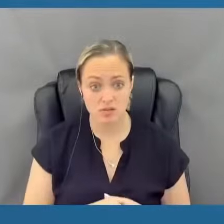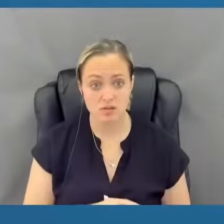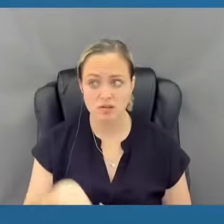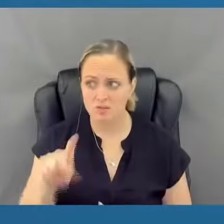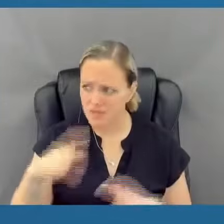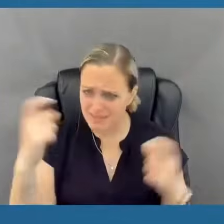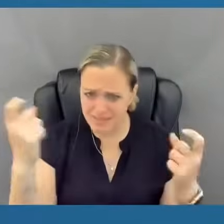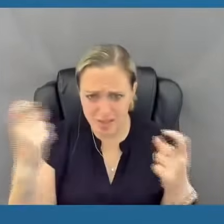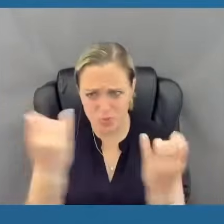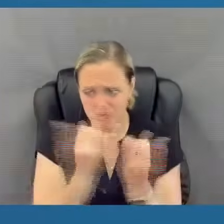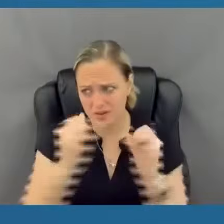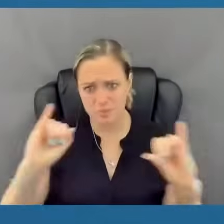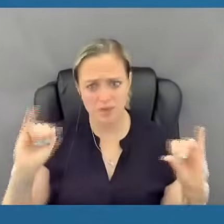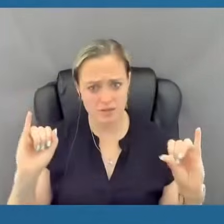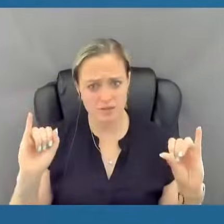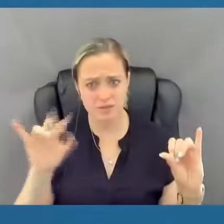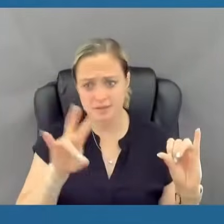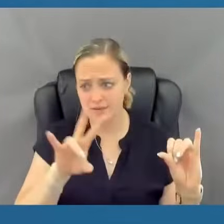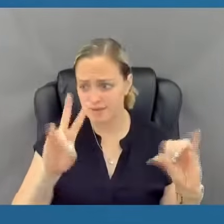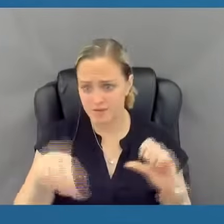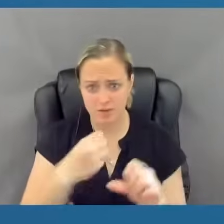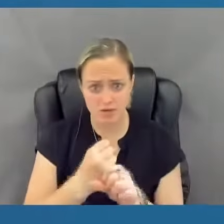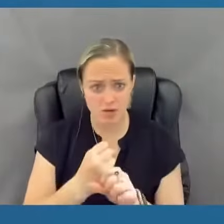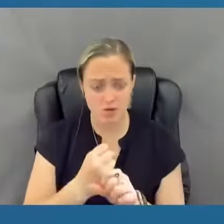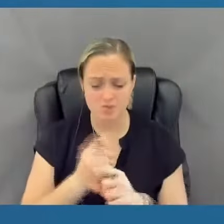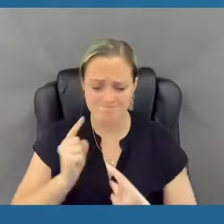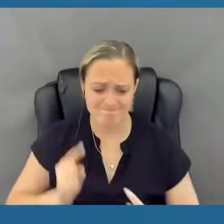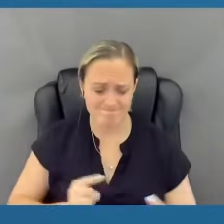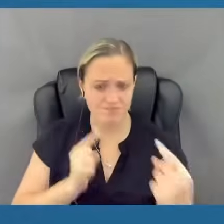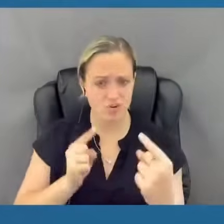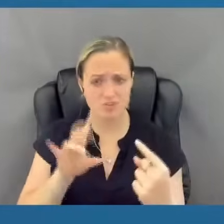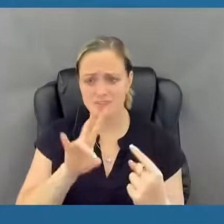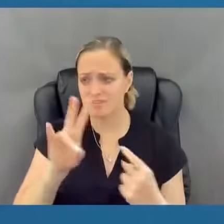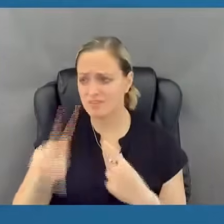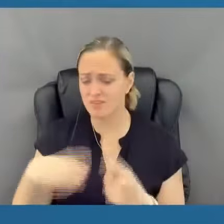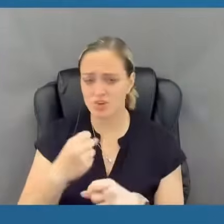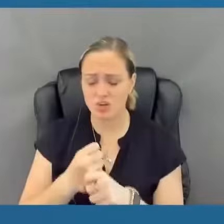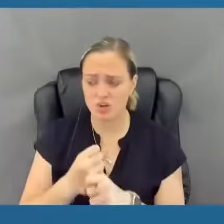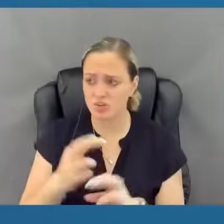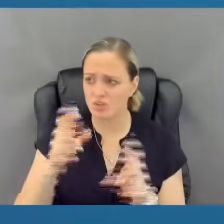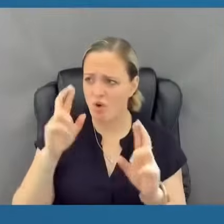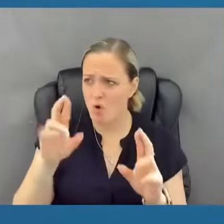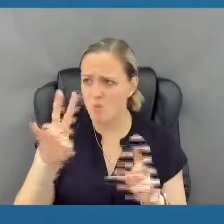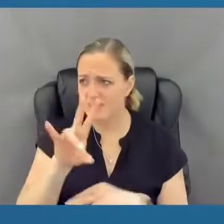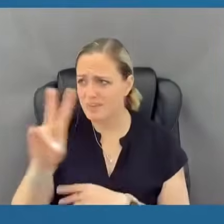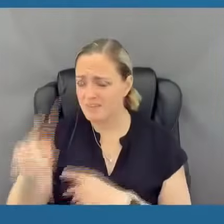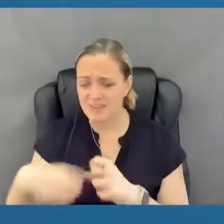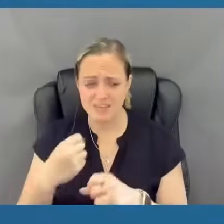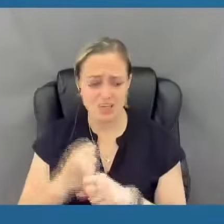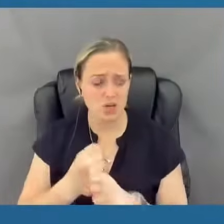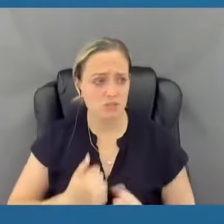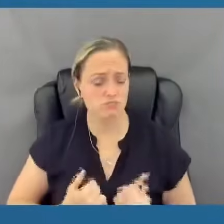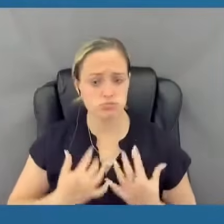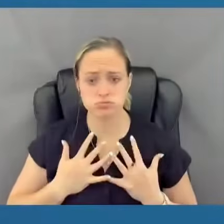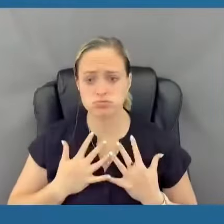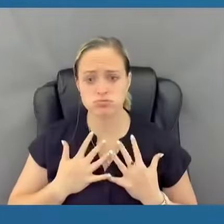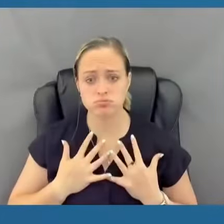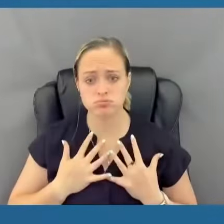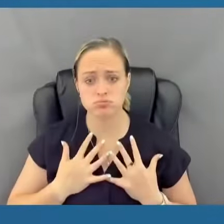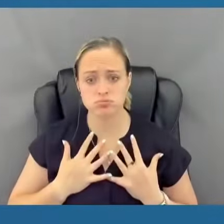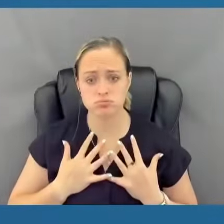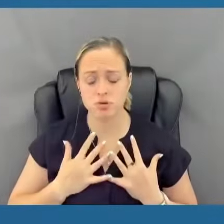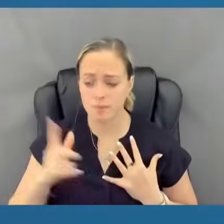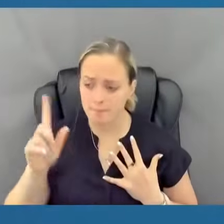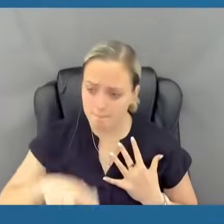its independence. 77 years of struggle, 77 years of hope, 77 years of inspiration. We must